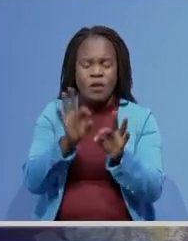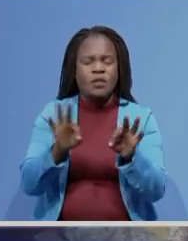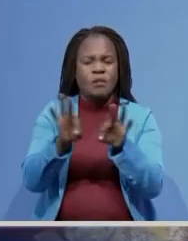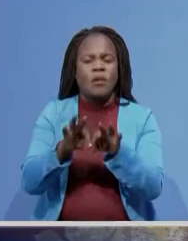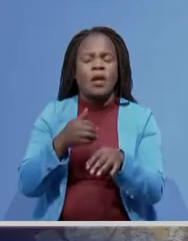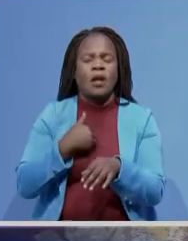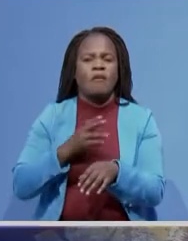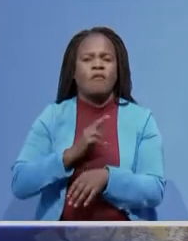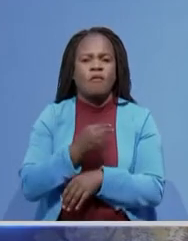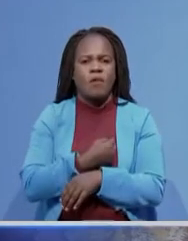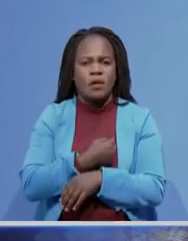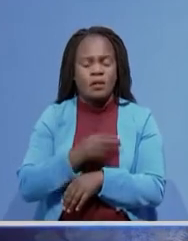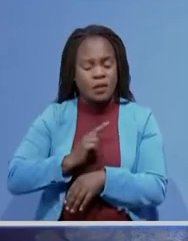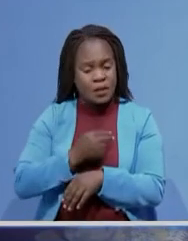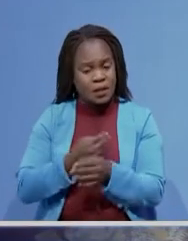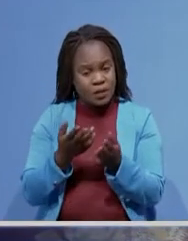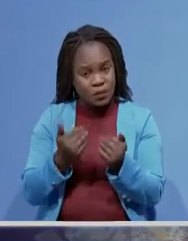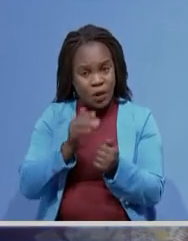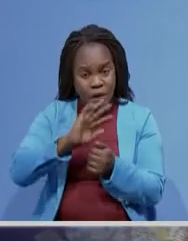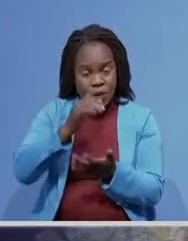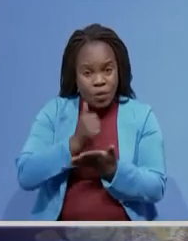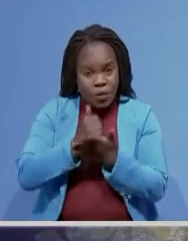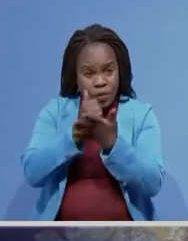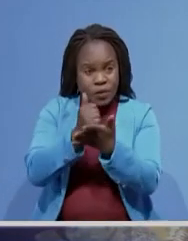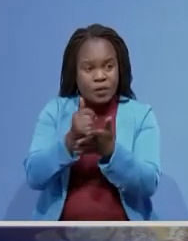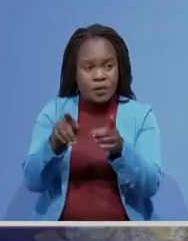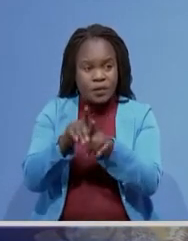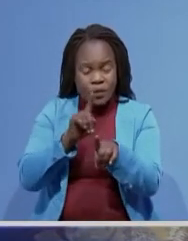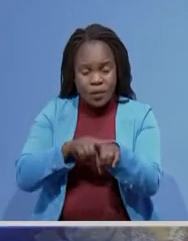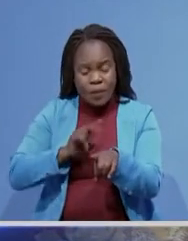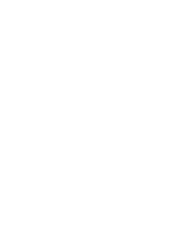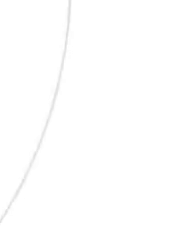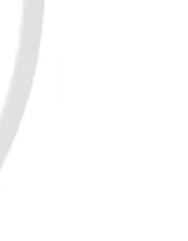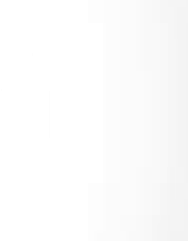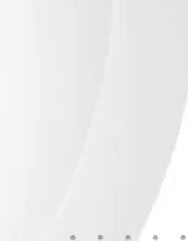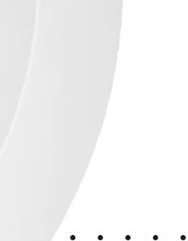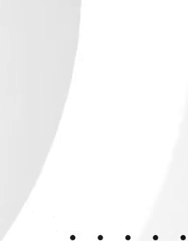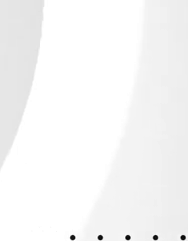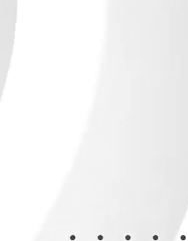to be of assistance as we carry out our mandate.